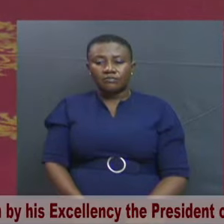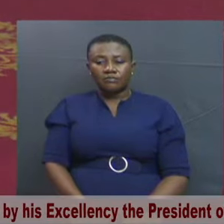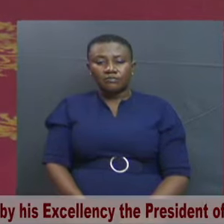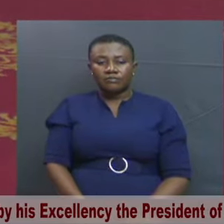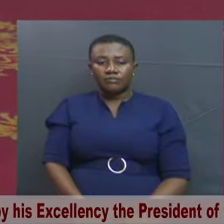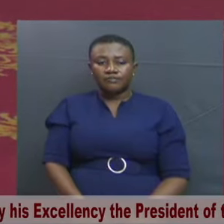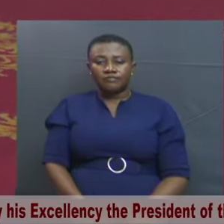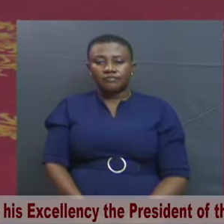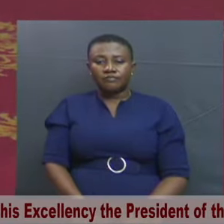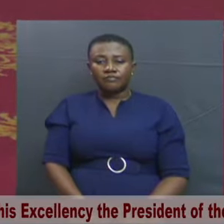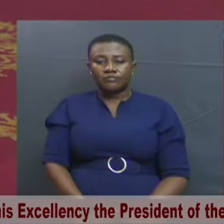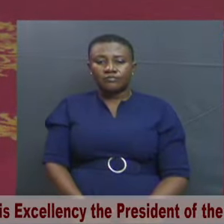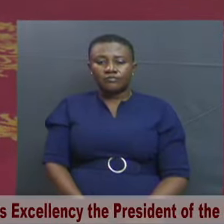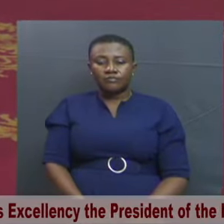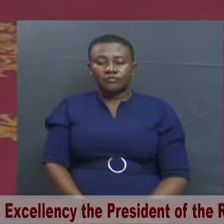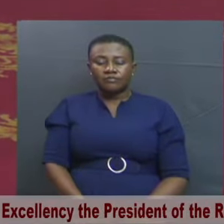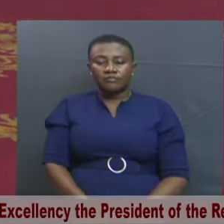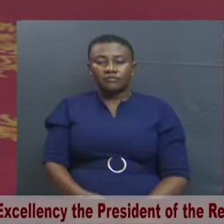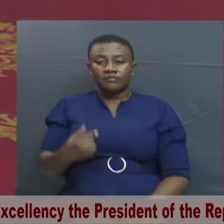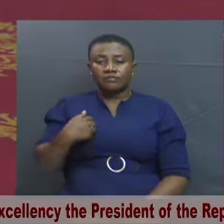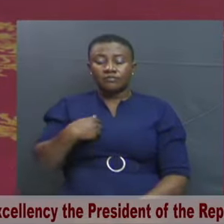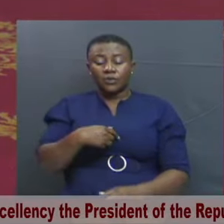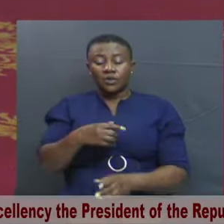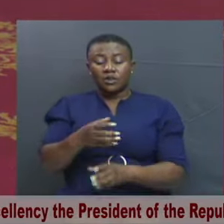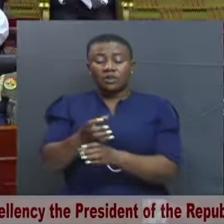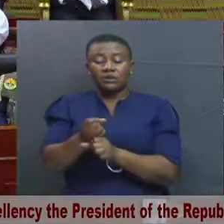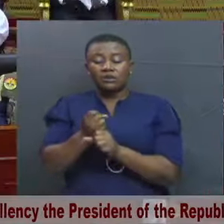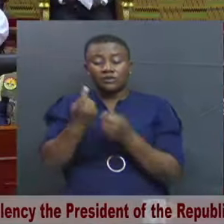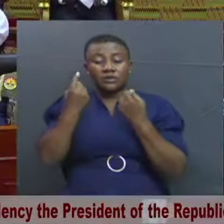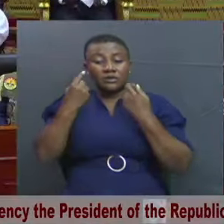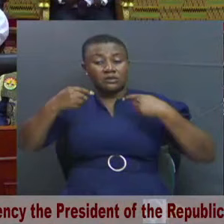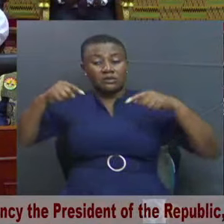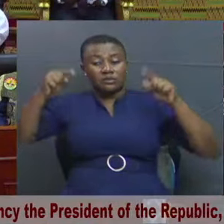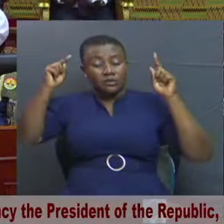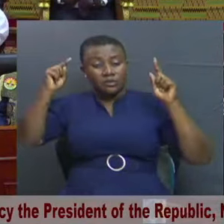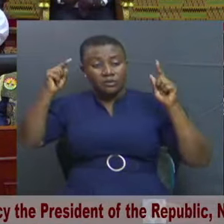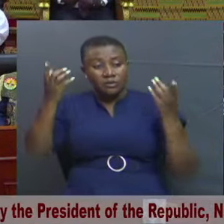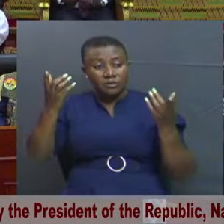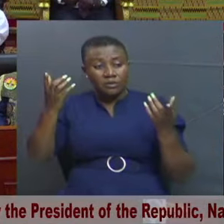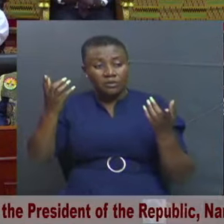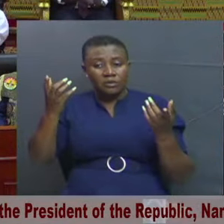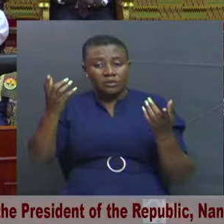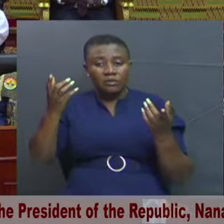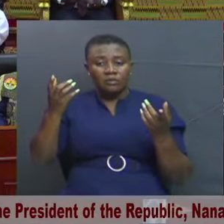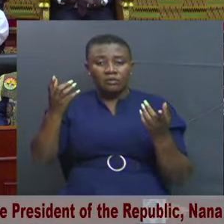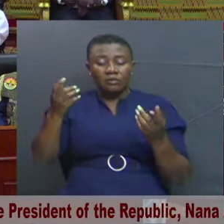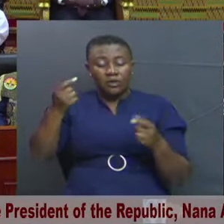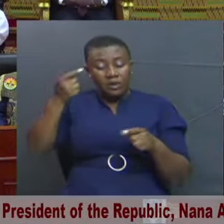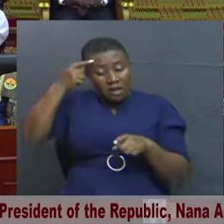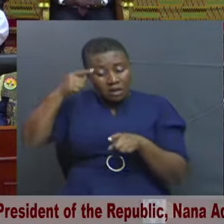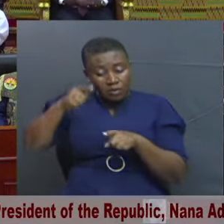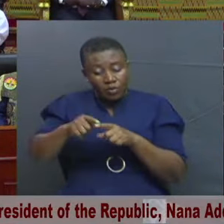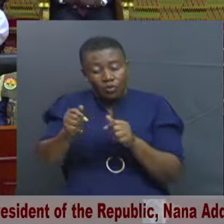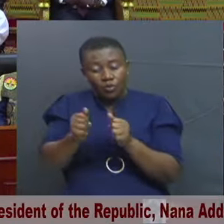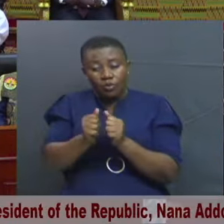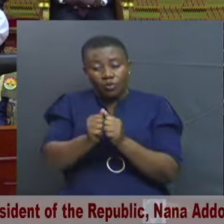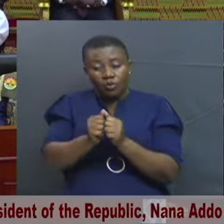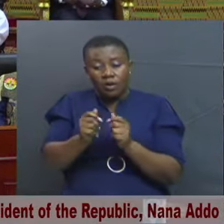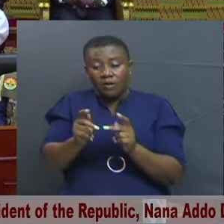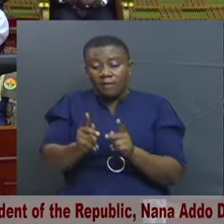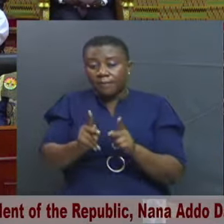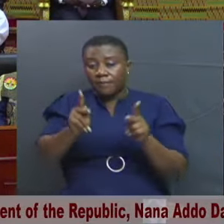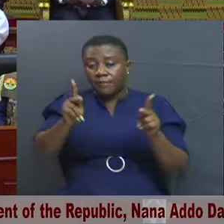side weed a significant milestone in reach by reaching an agreement with our public